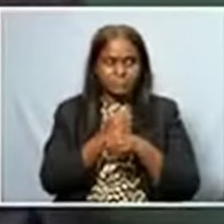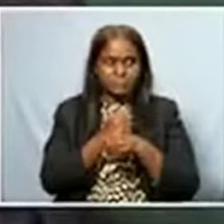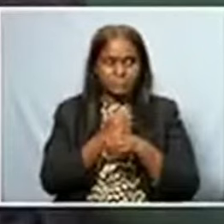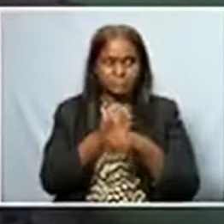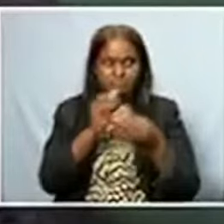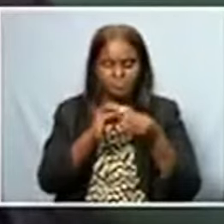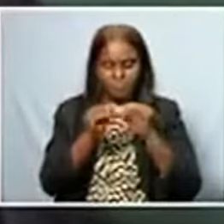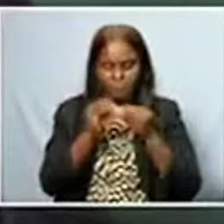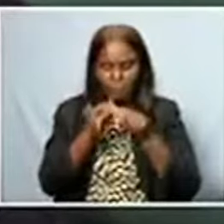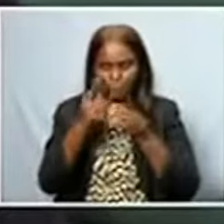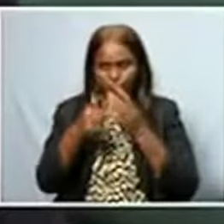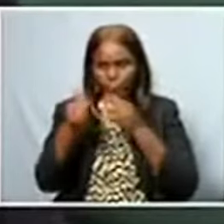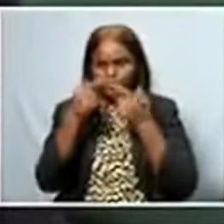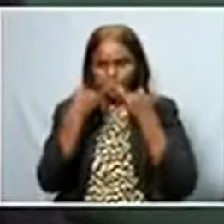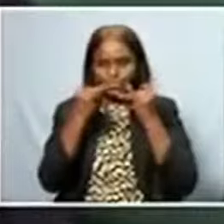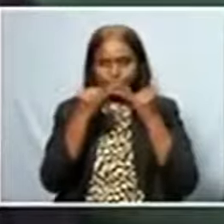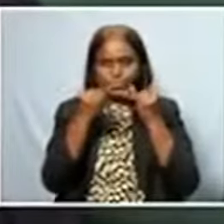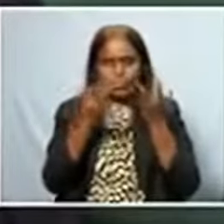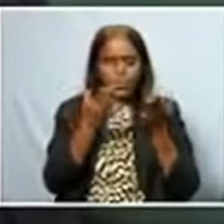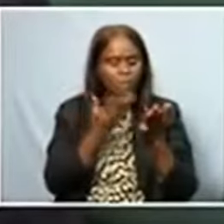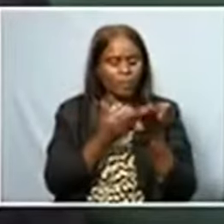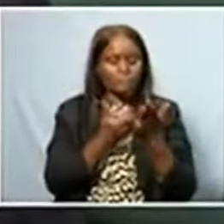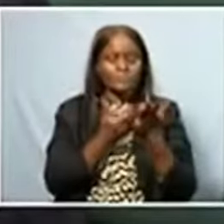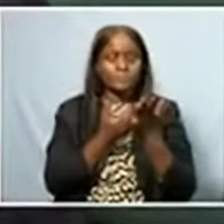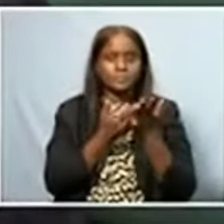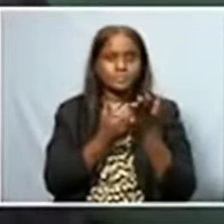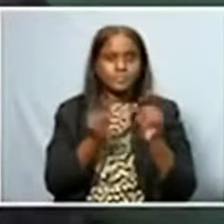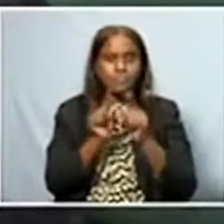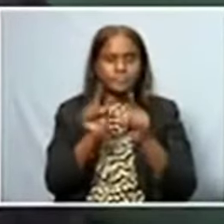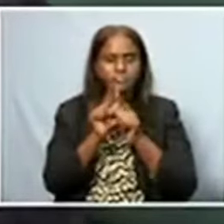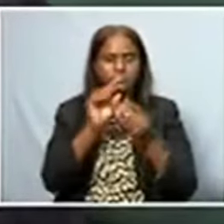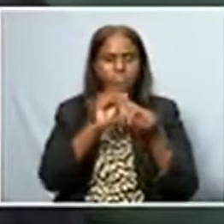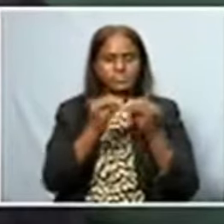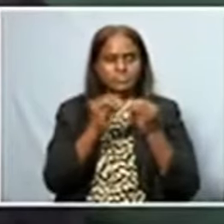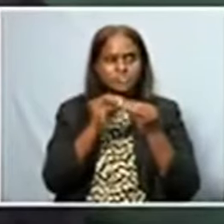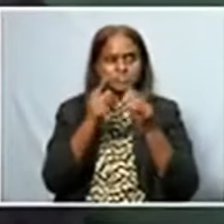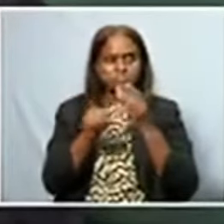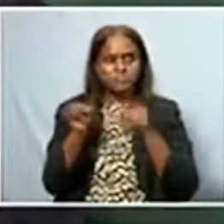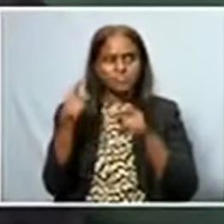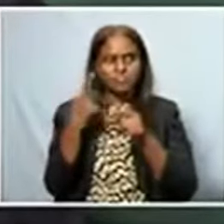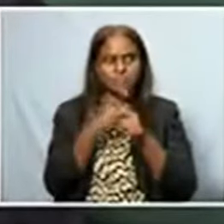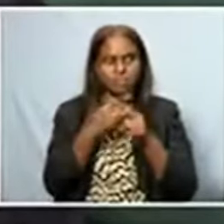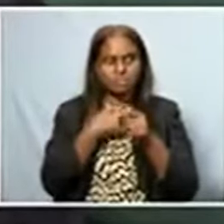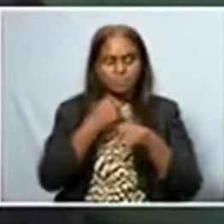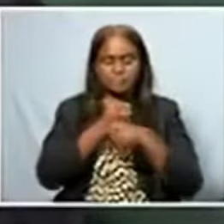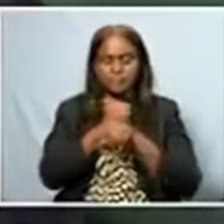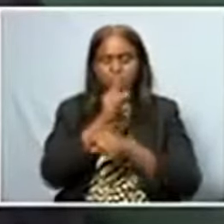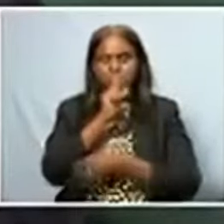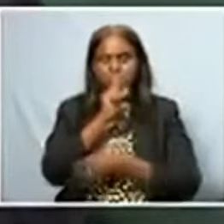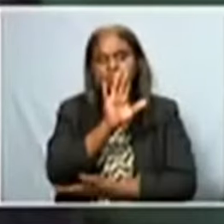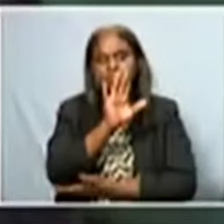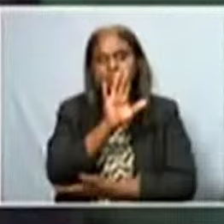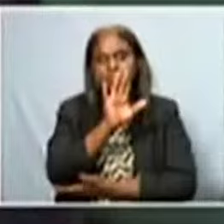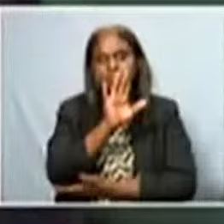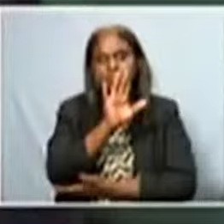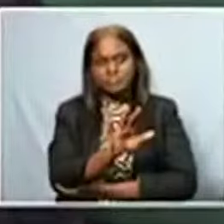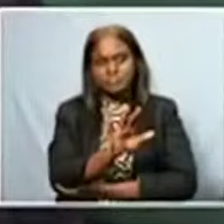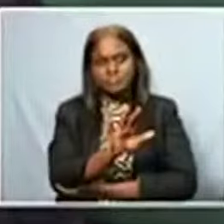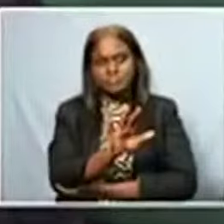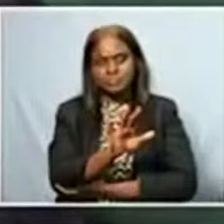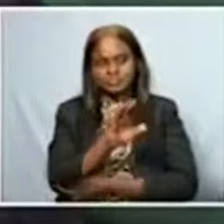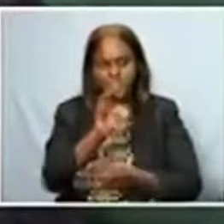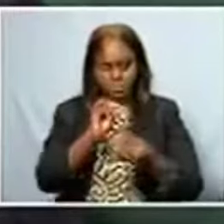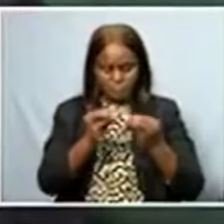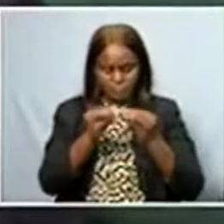Those figures you are mentioning, these are figures that the House has got no idea. These are